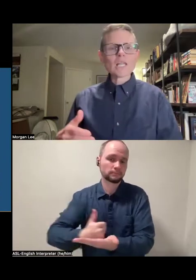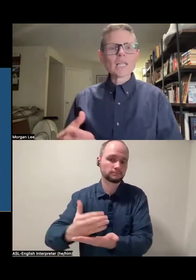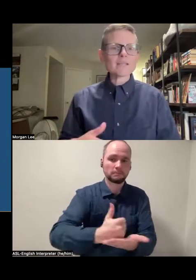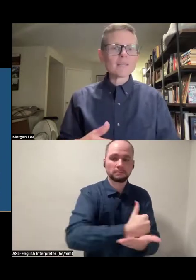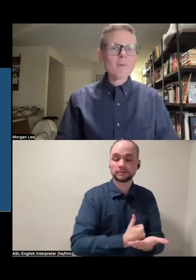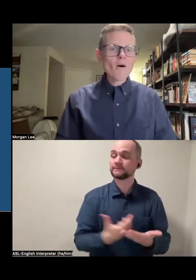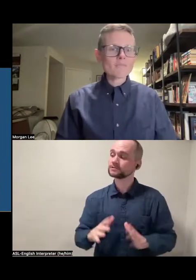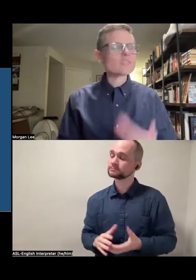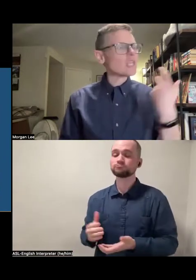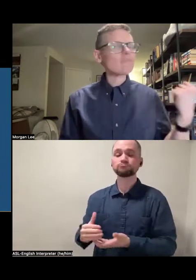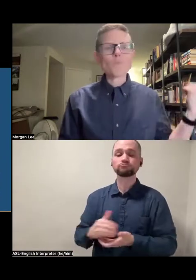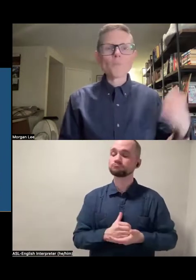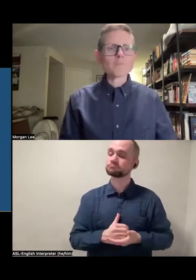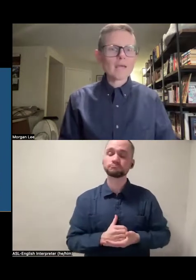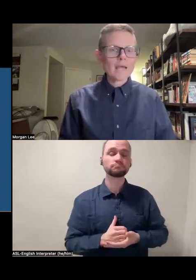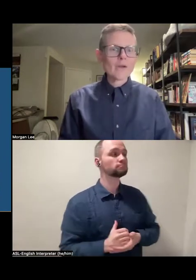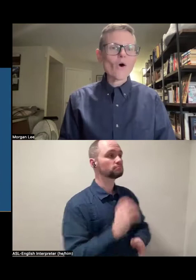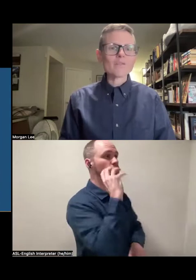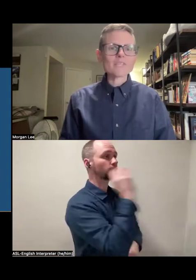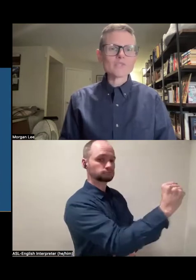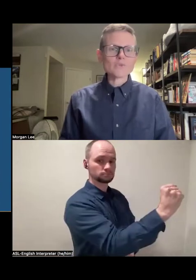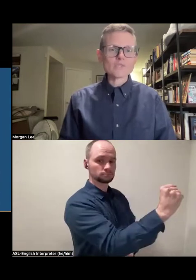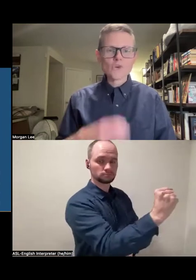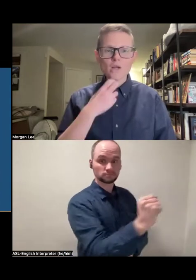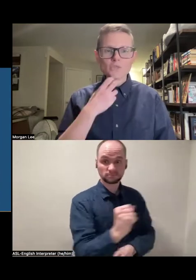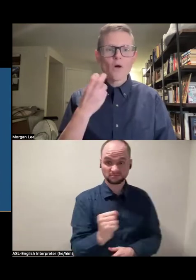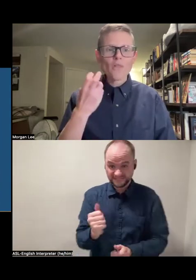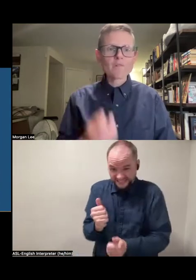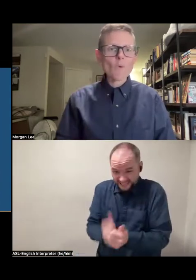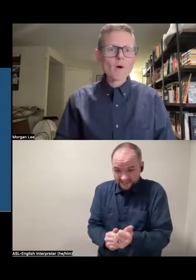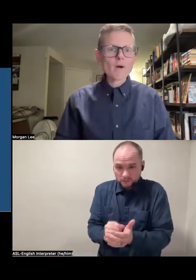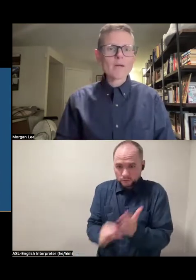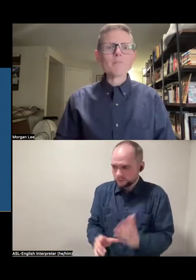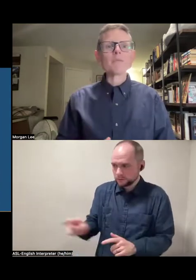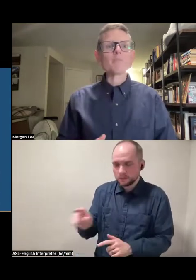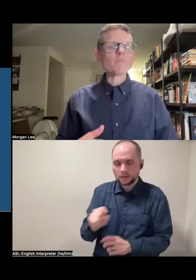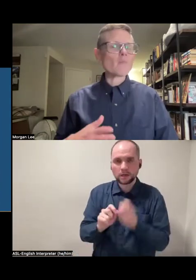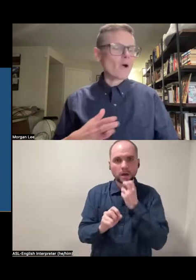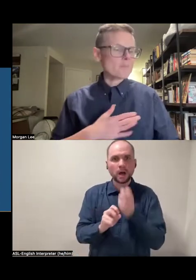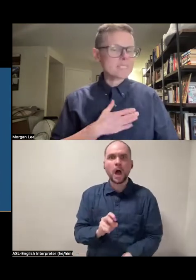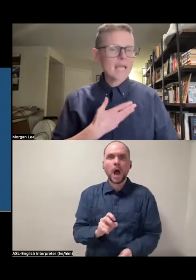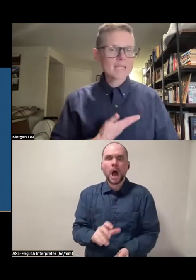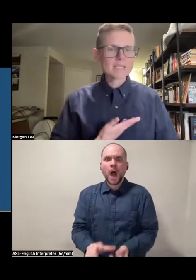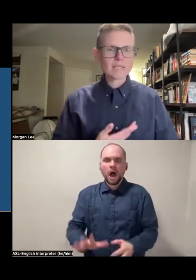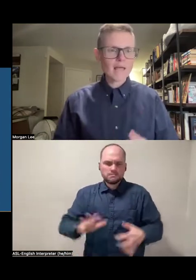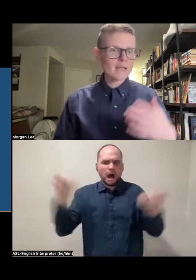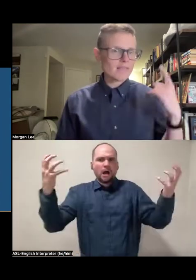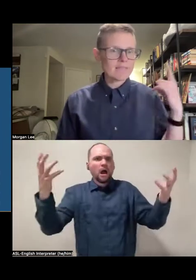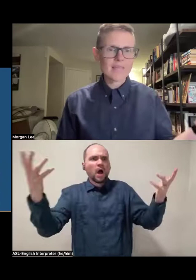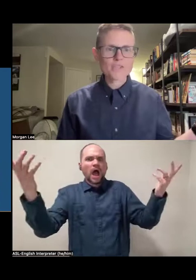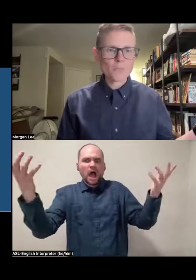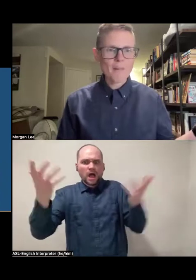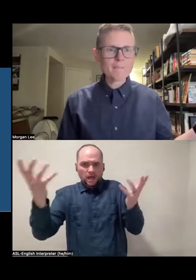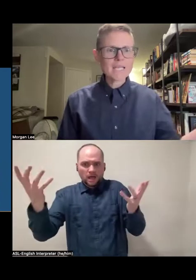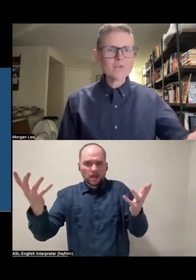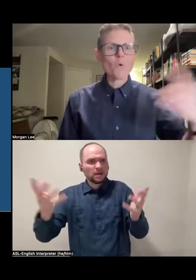finished collecting them all, she left the room, and all of the students' jaws were on the floor. They were upset, like,